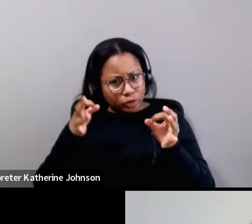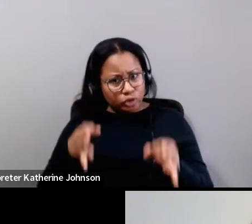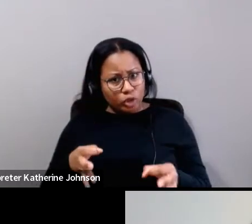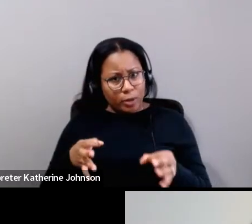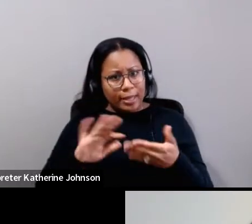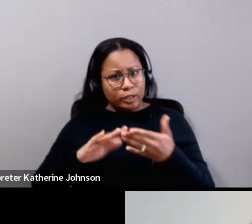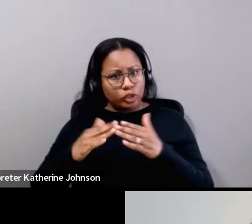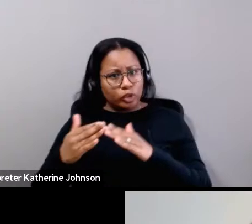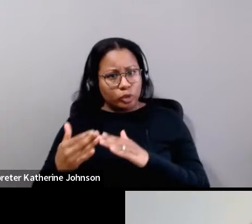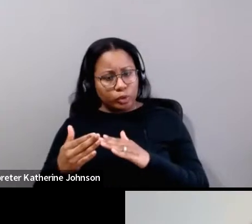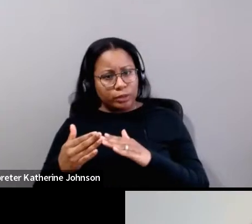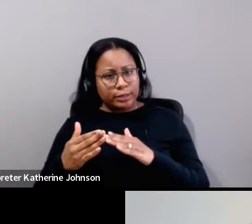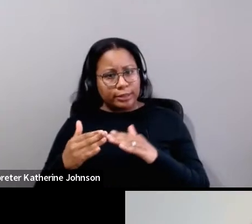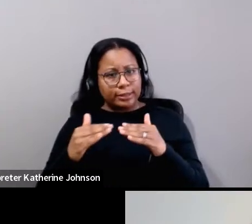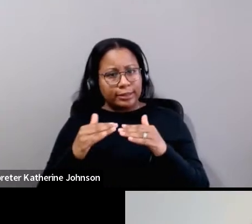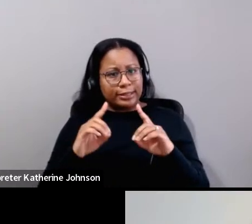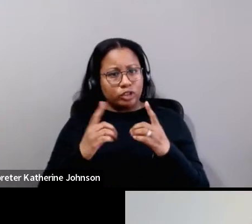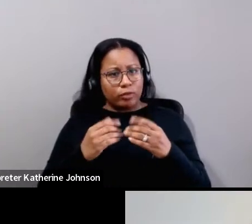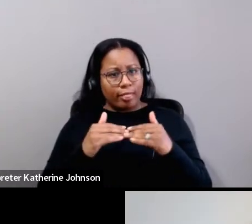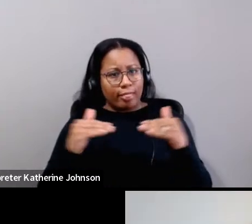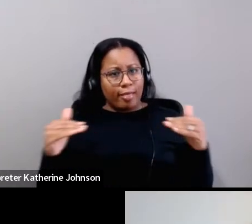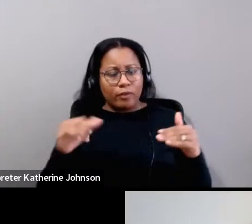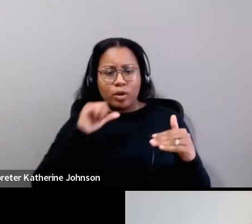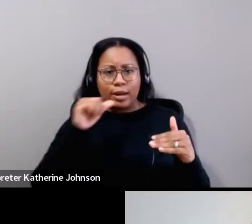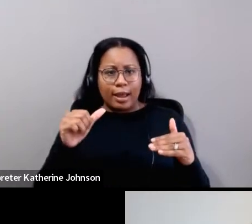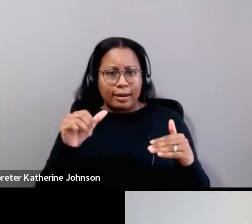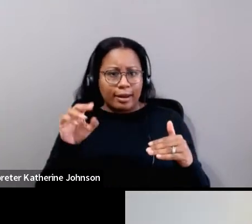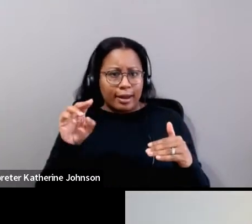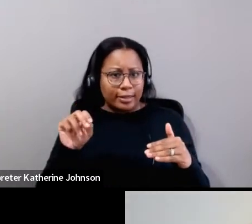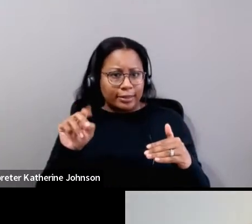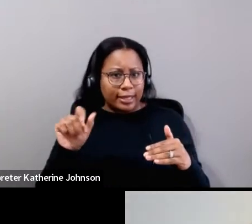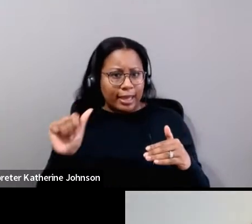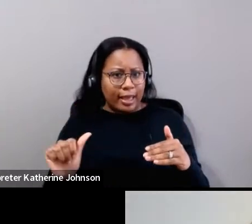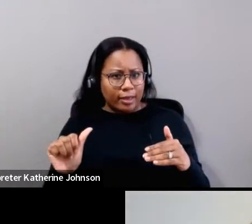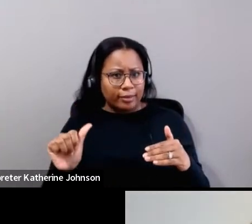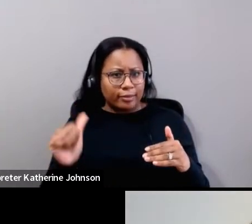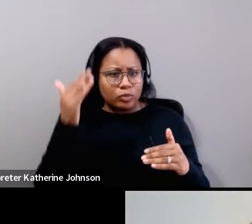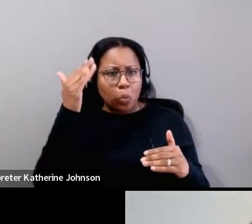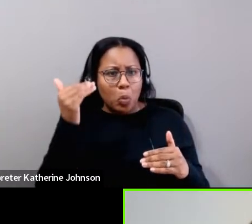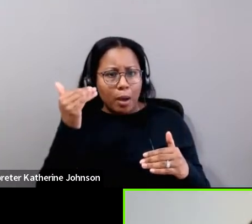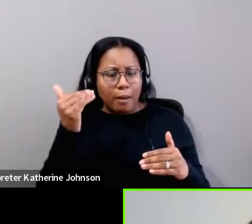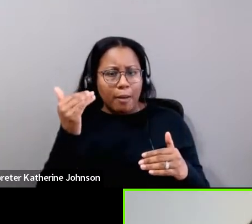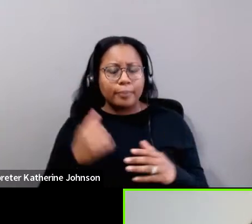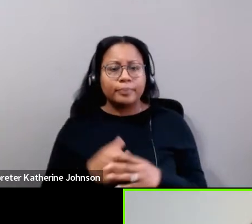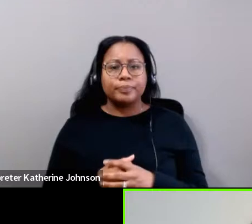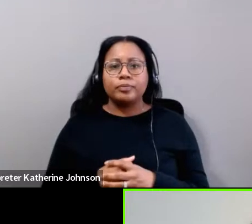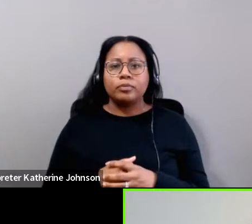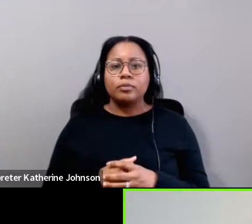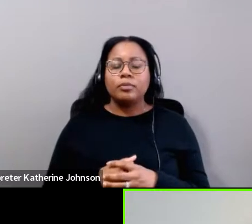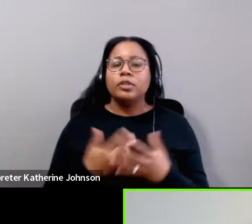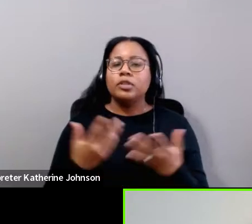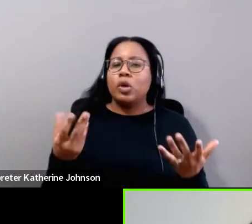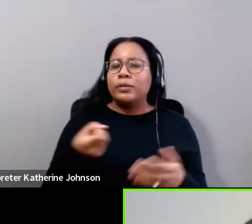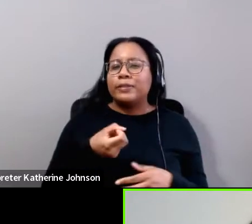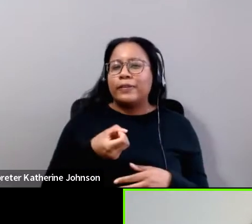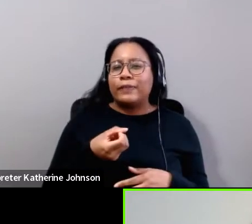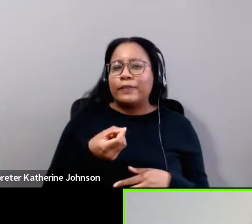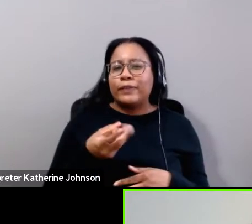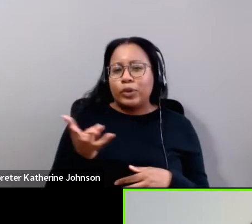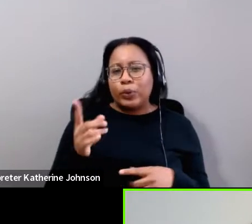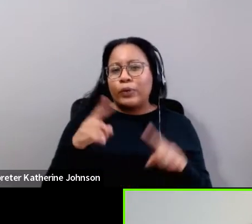the NTAs as it appears via lines. And why is that? So there's a few